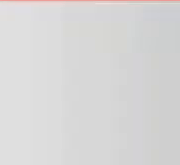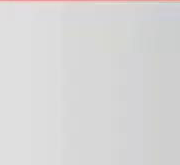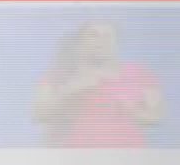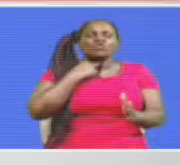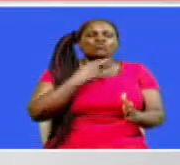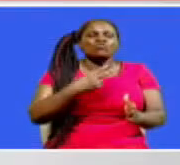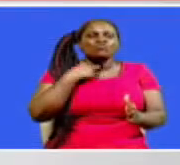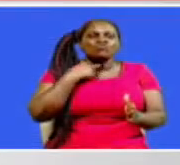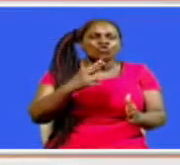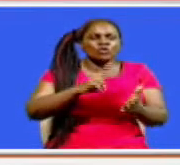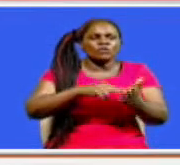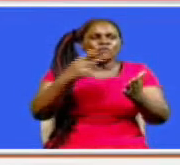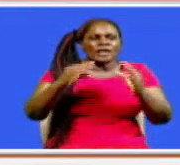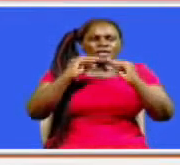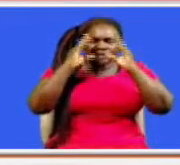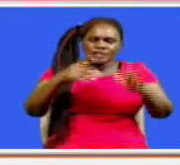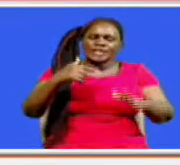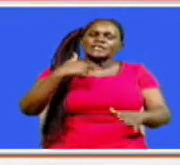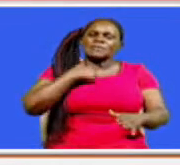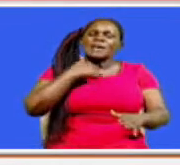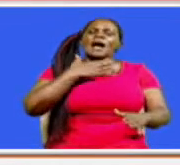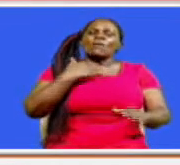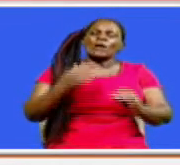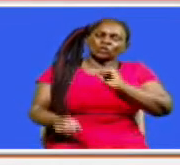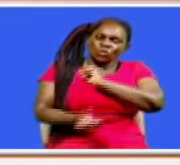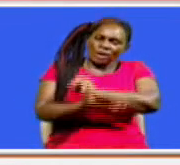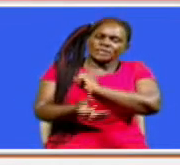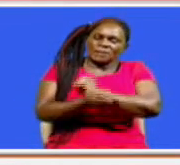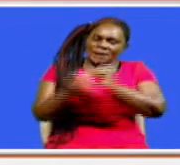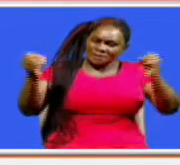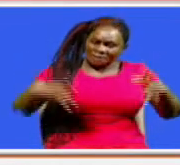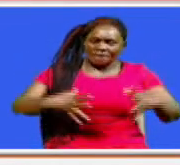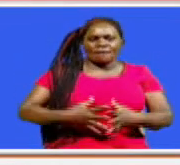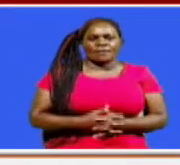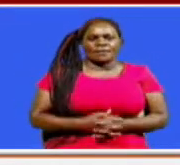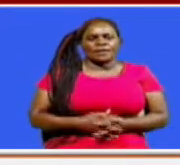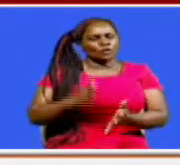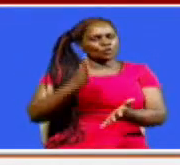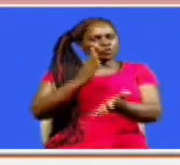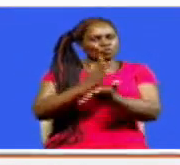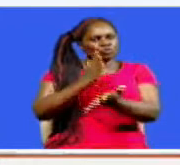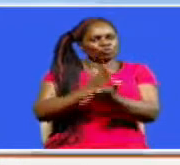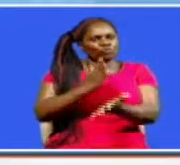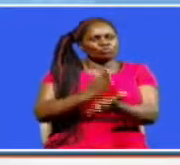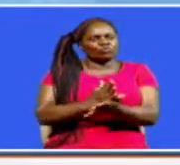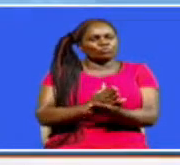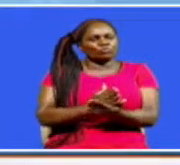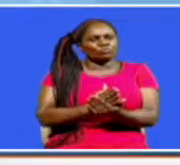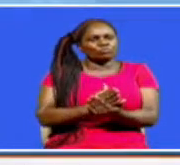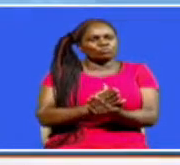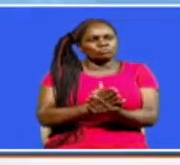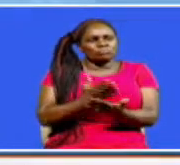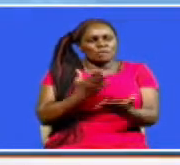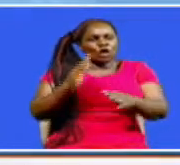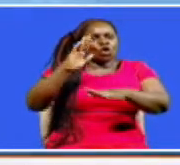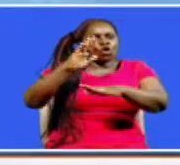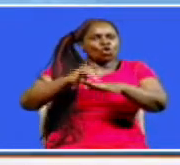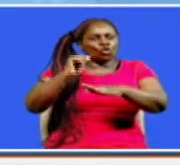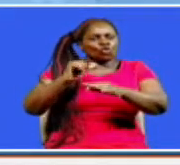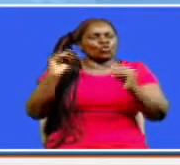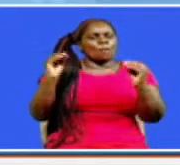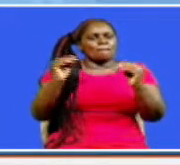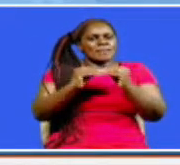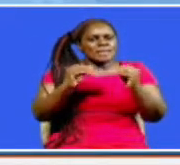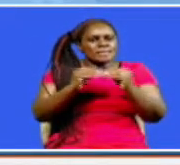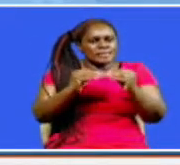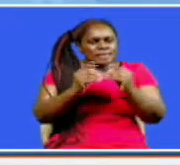Kenya National Union of Teachers are not doing well for teachers in this republic. Definitely. It is not true. Definitely, we'll call you for a sit-down.